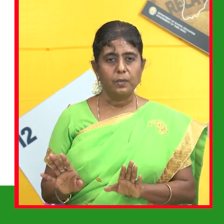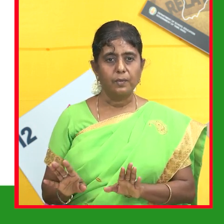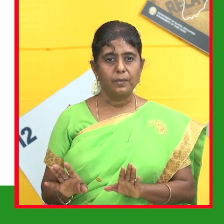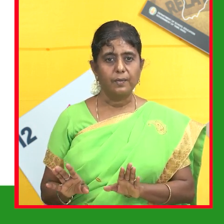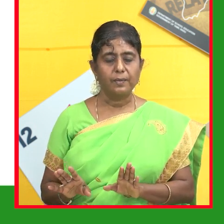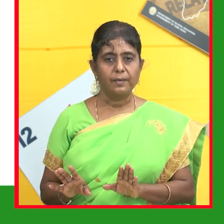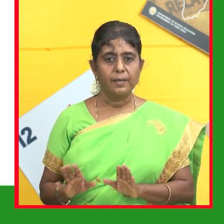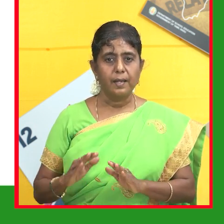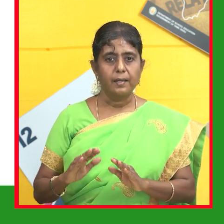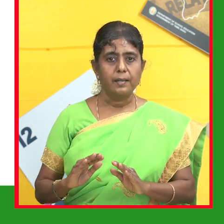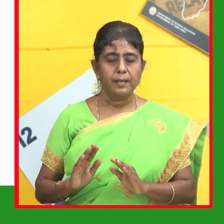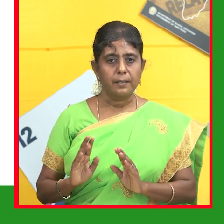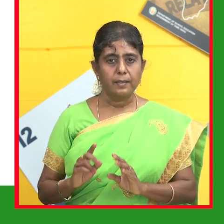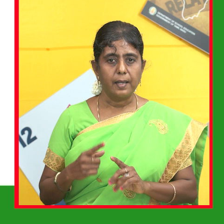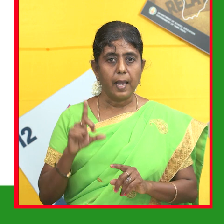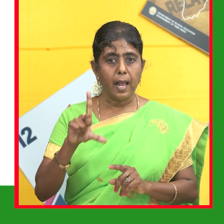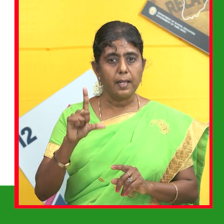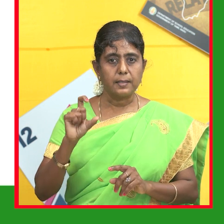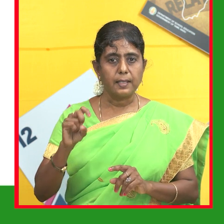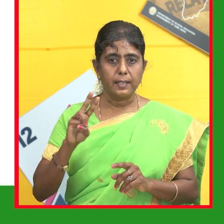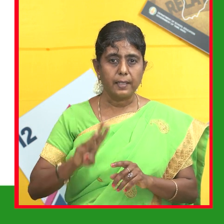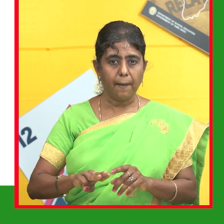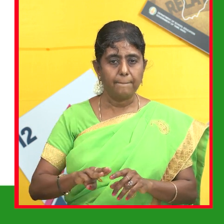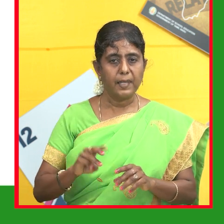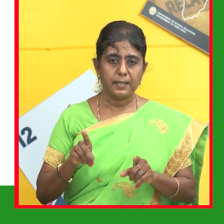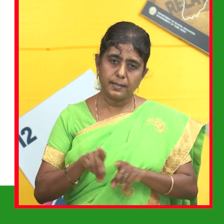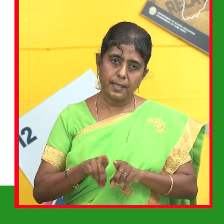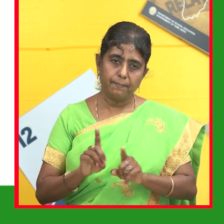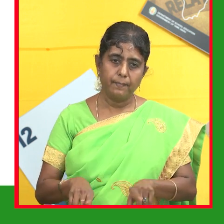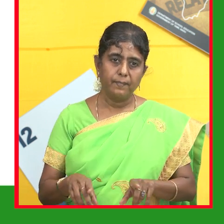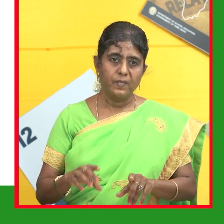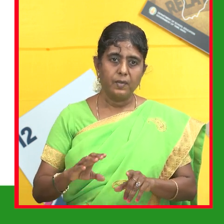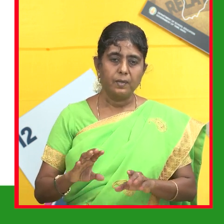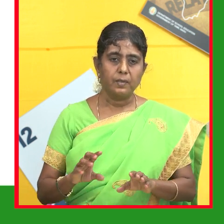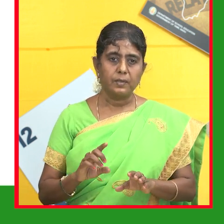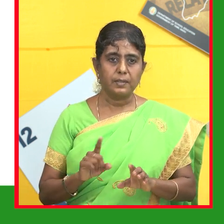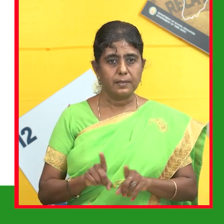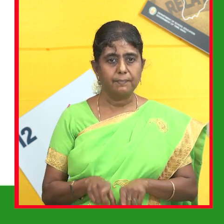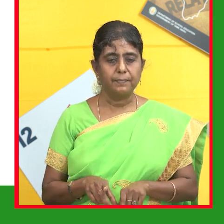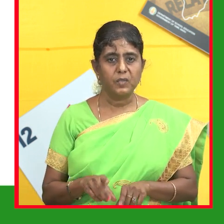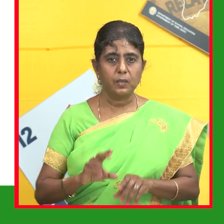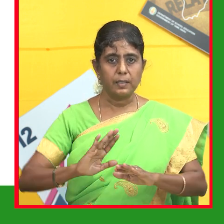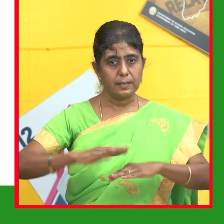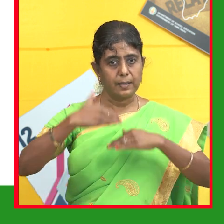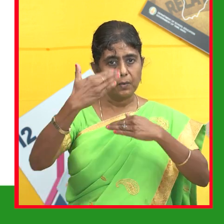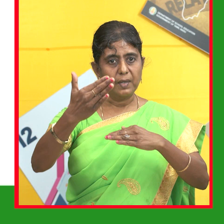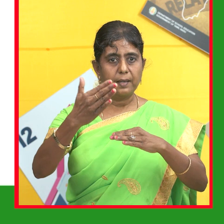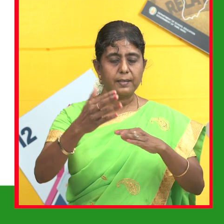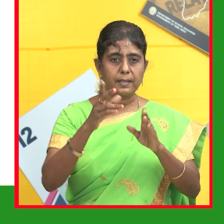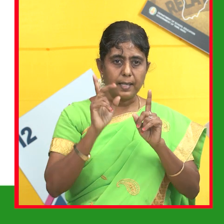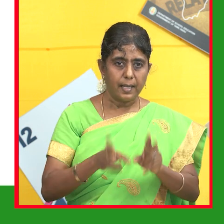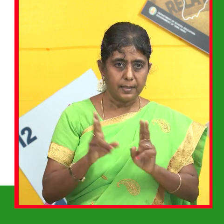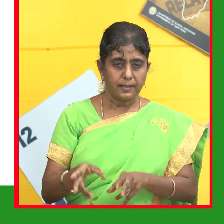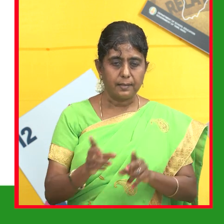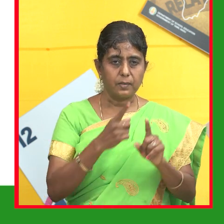So we can take the LCM as x minus 2. If we take LCM as x minus 2, both the denominators are same. So numerator you have to